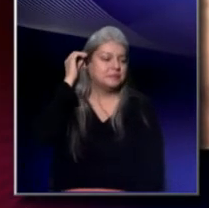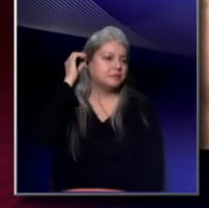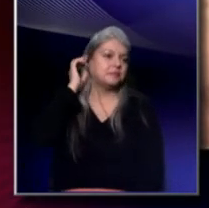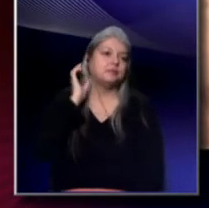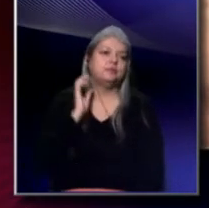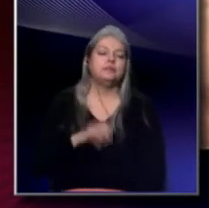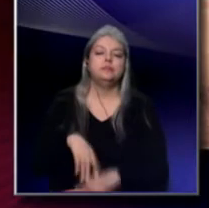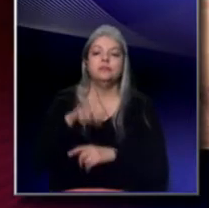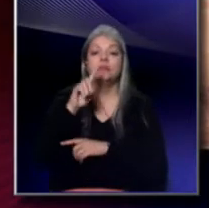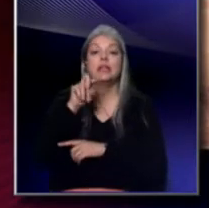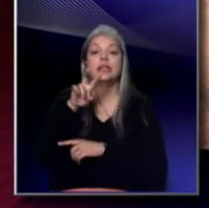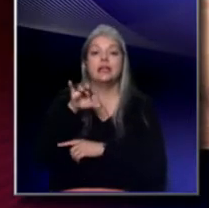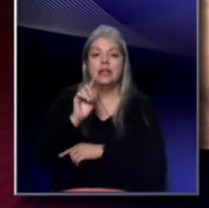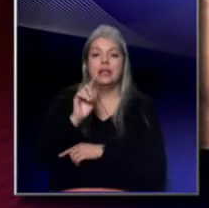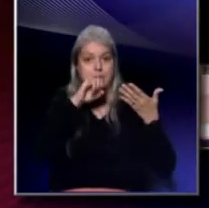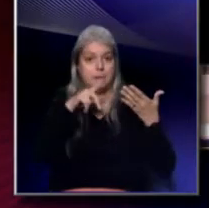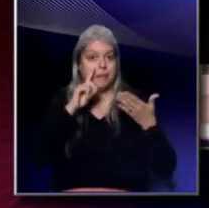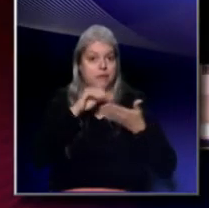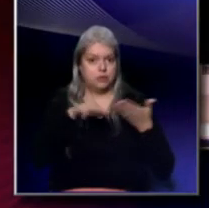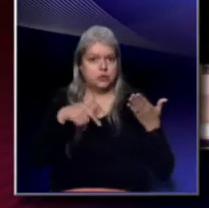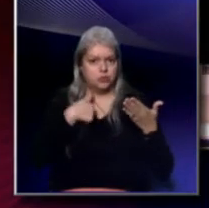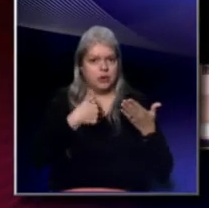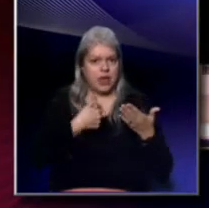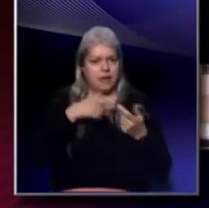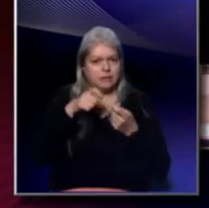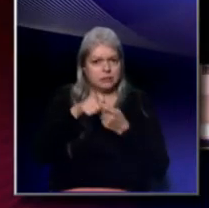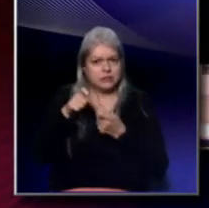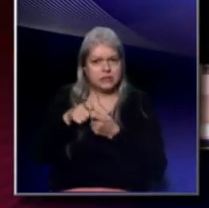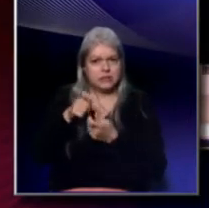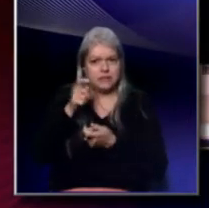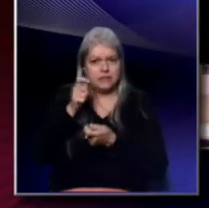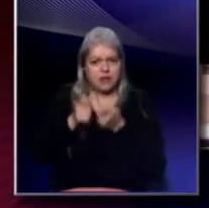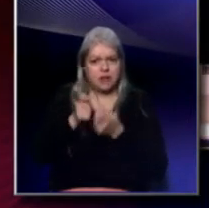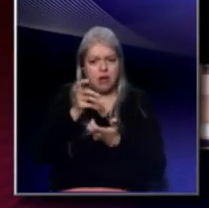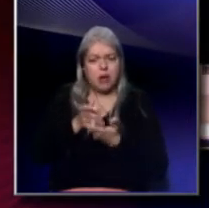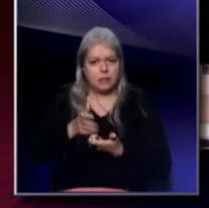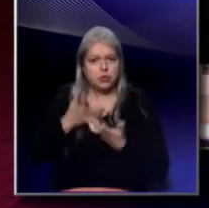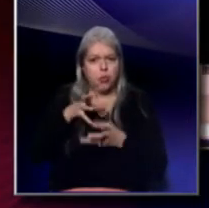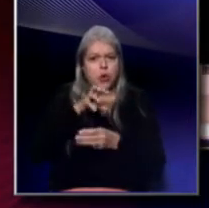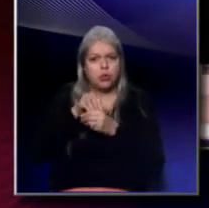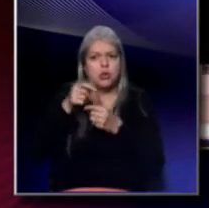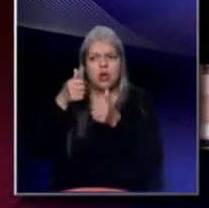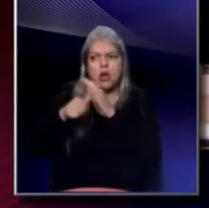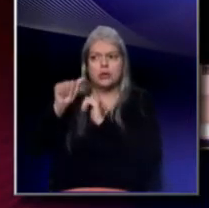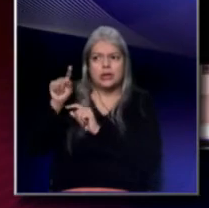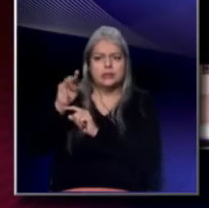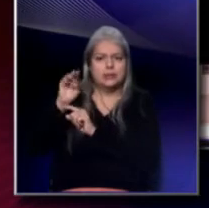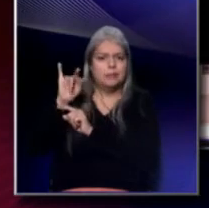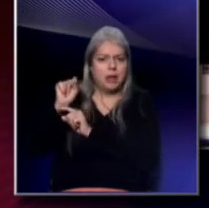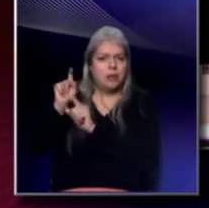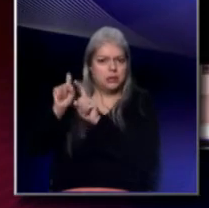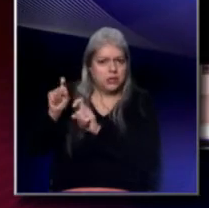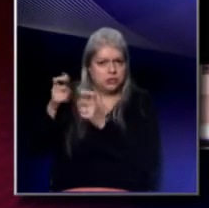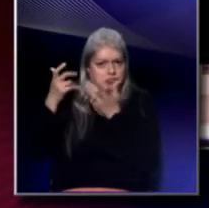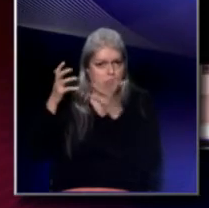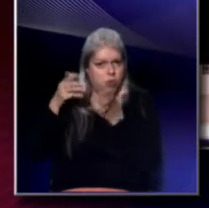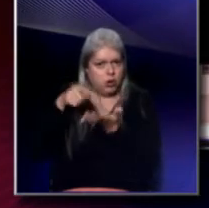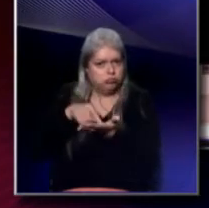Perhaps this is David Niagara. Perhaps this is for accommodations that are included when they take the AZ merit exam.